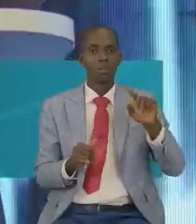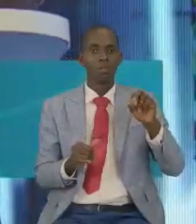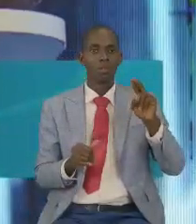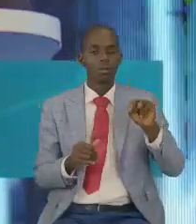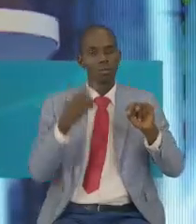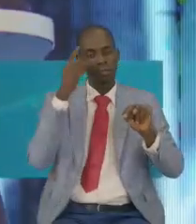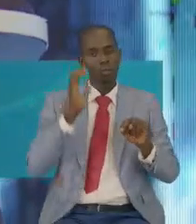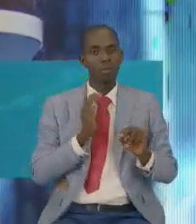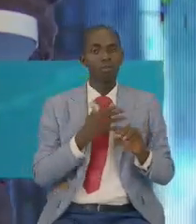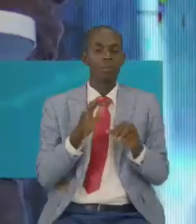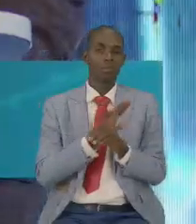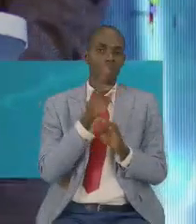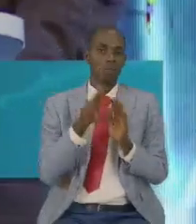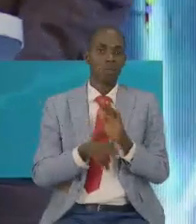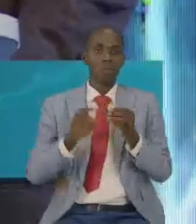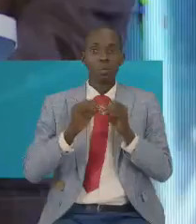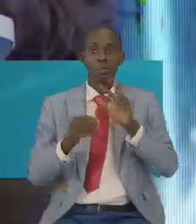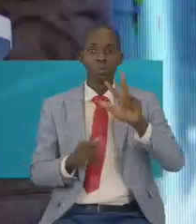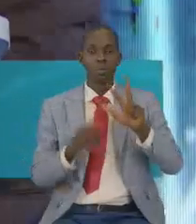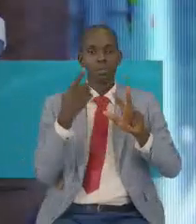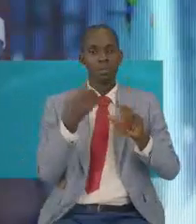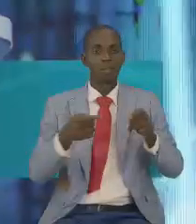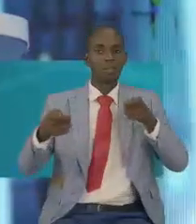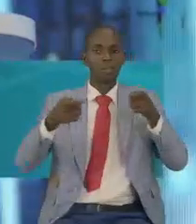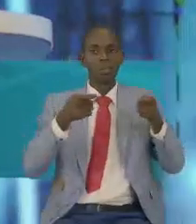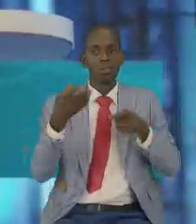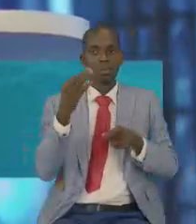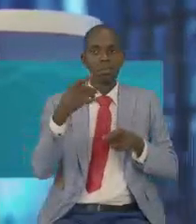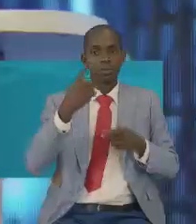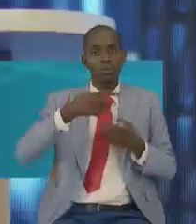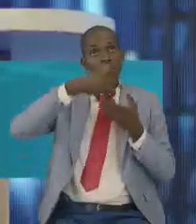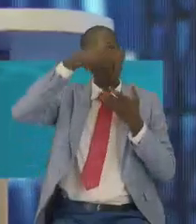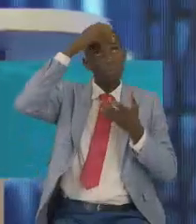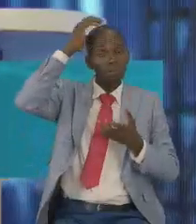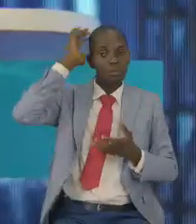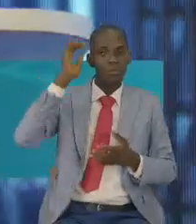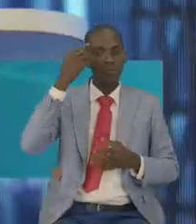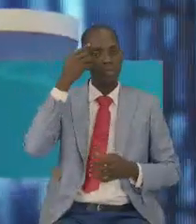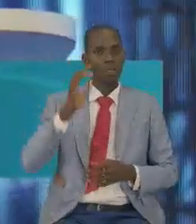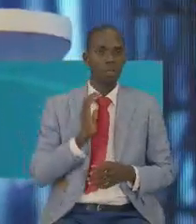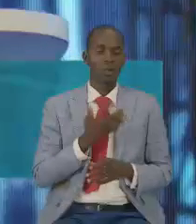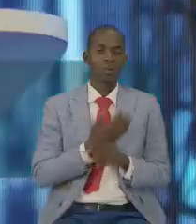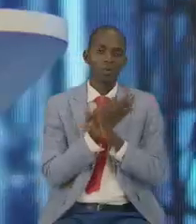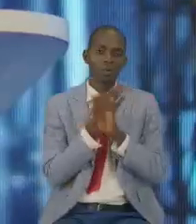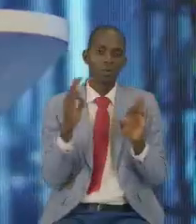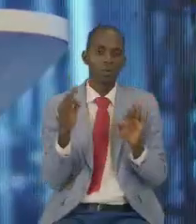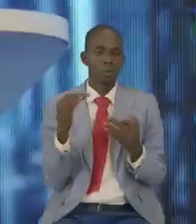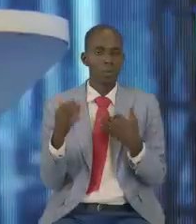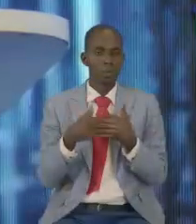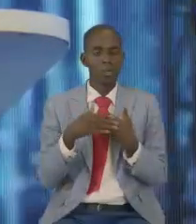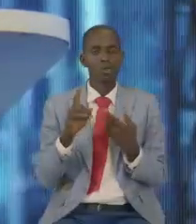Lion for our freedom. Look at number one. Number one, we're looking at